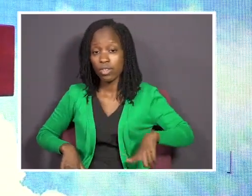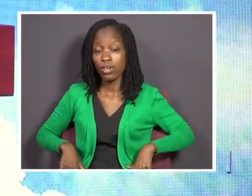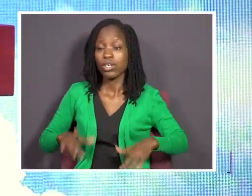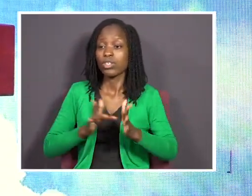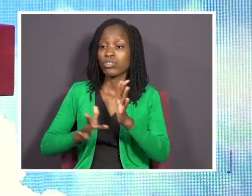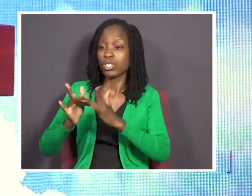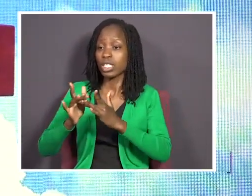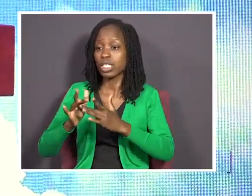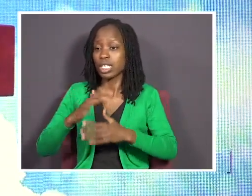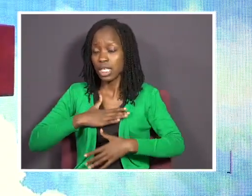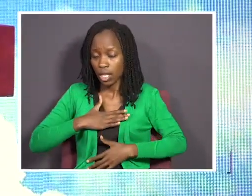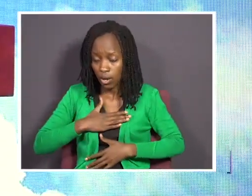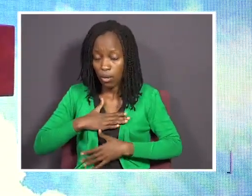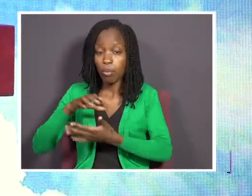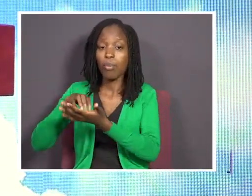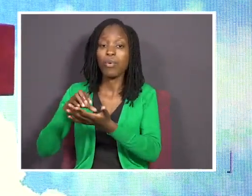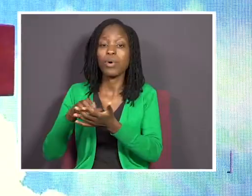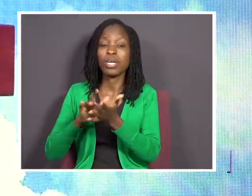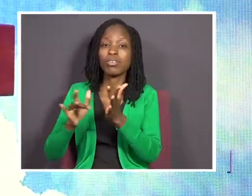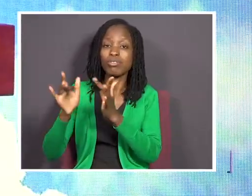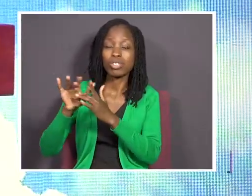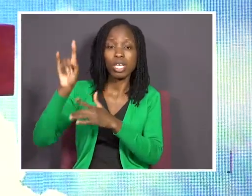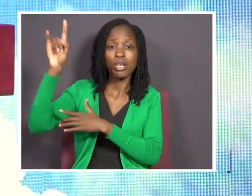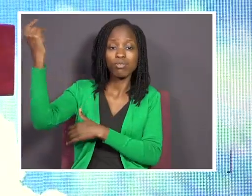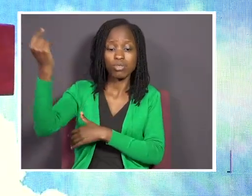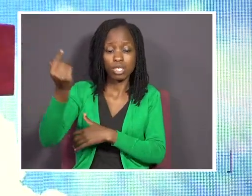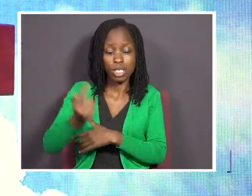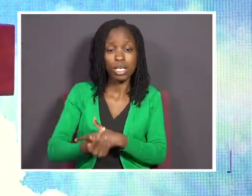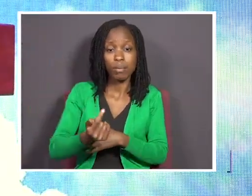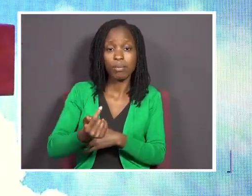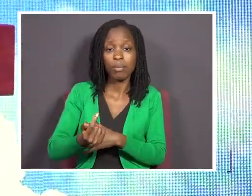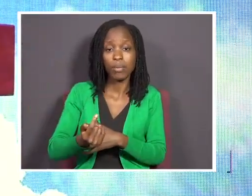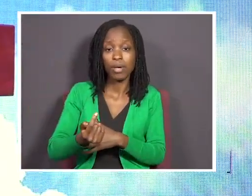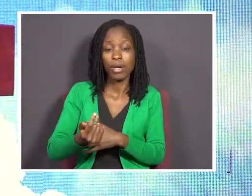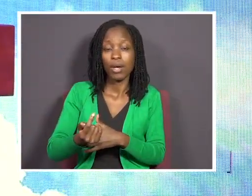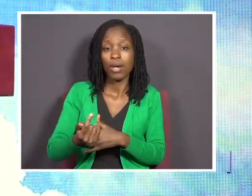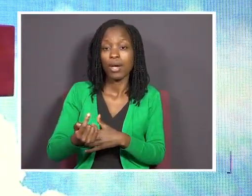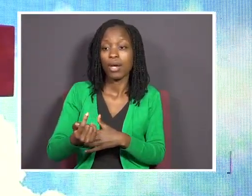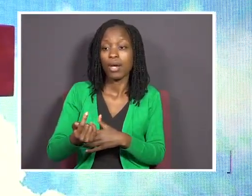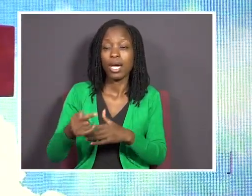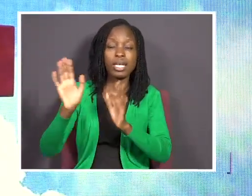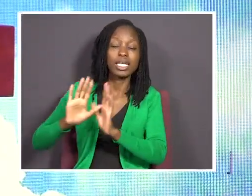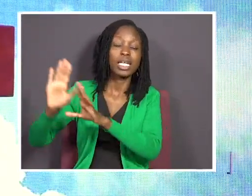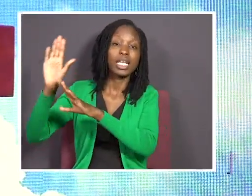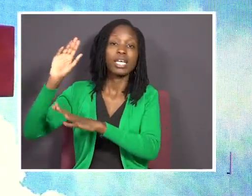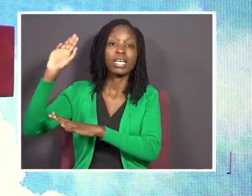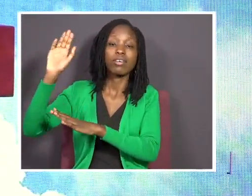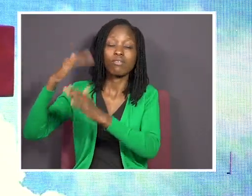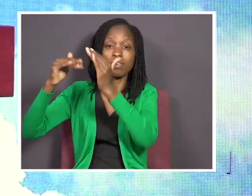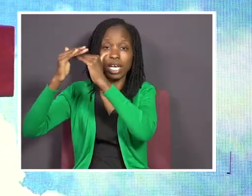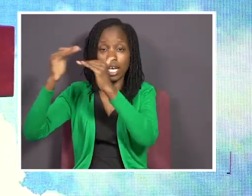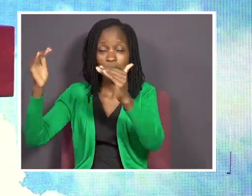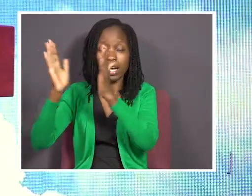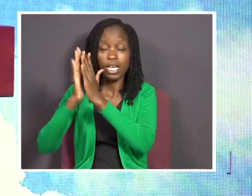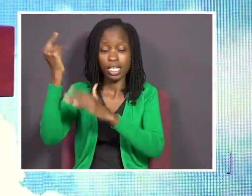privileged position, and yet he is self-sacrificed to the extent that he will leave his glory in heaven